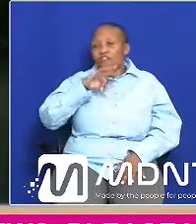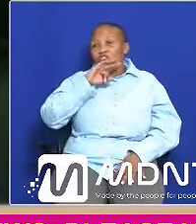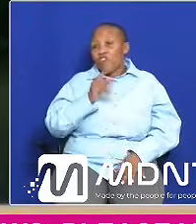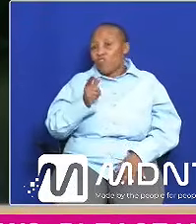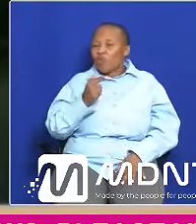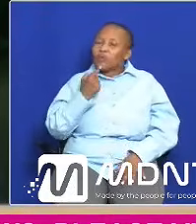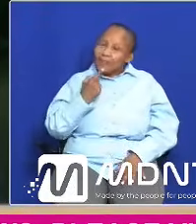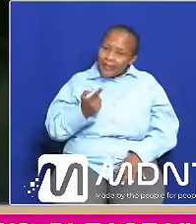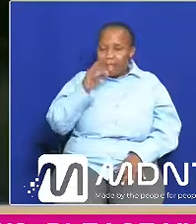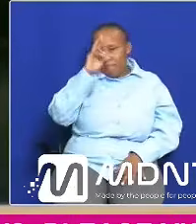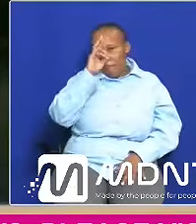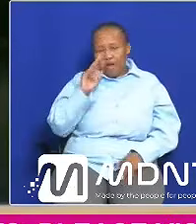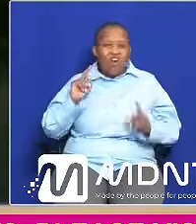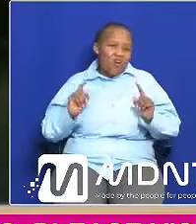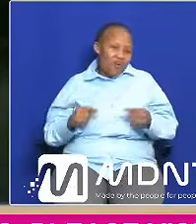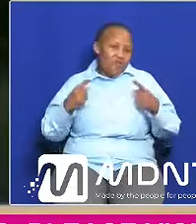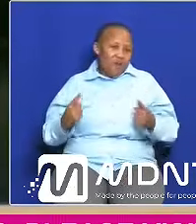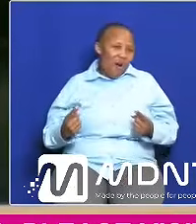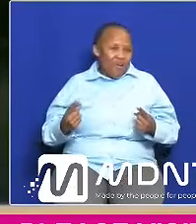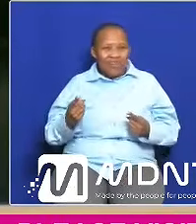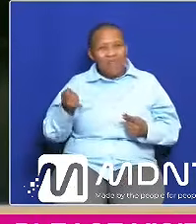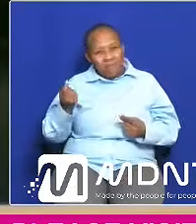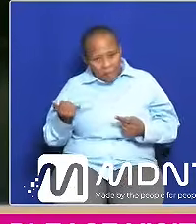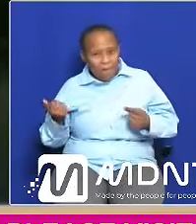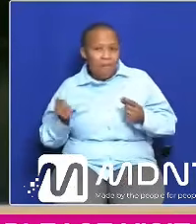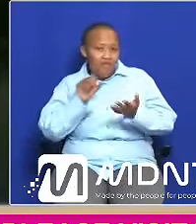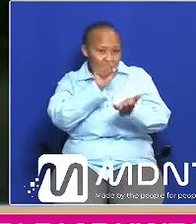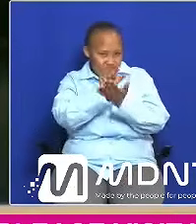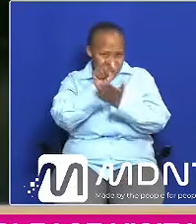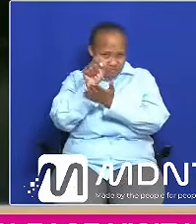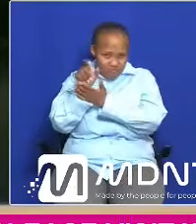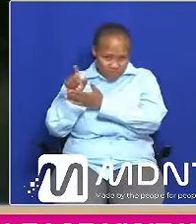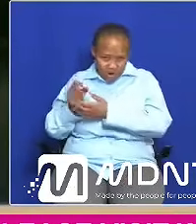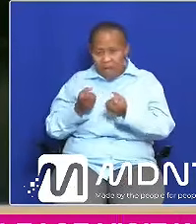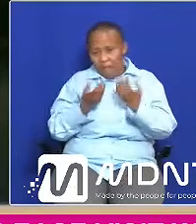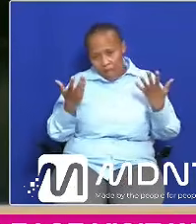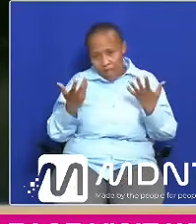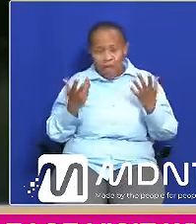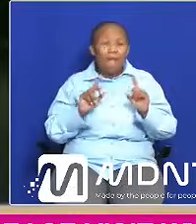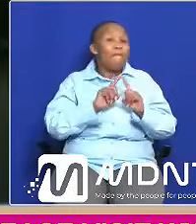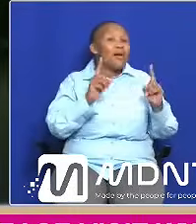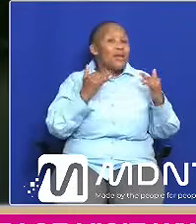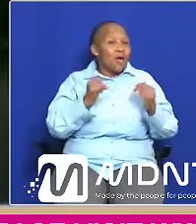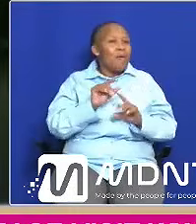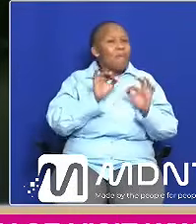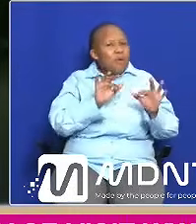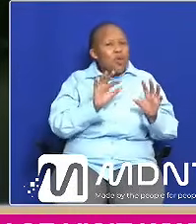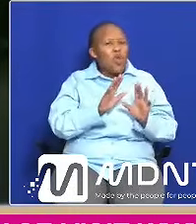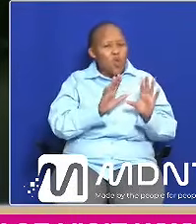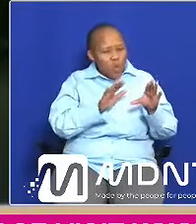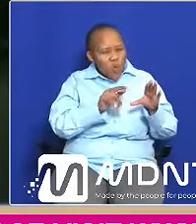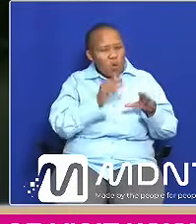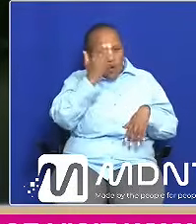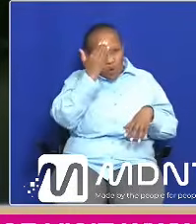because it's this amount of money, it's people that you know, it's very difficult to accept that you have absolutely no recollection